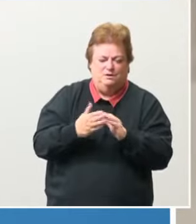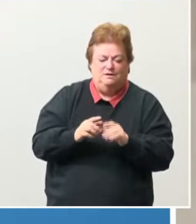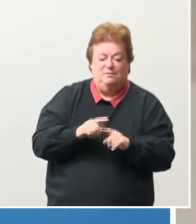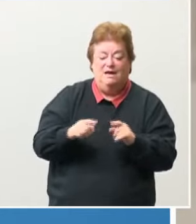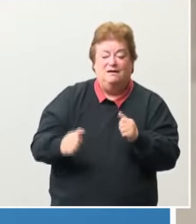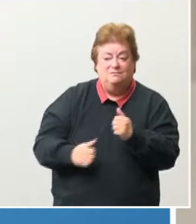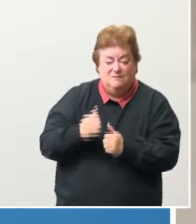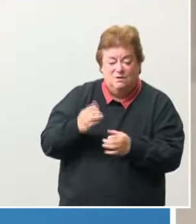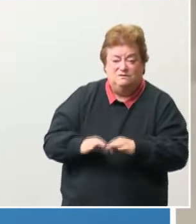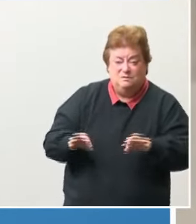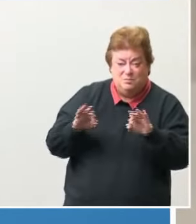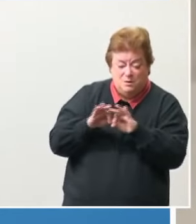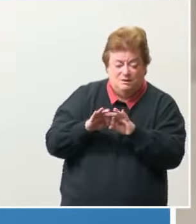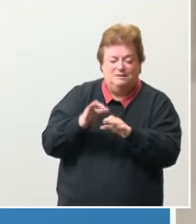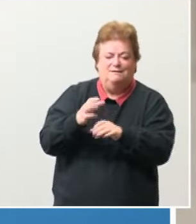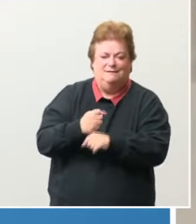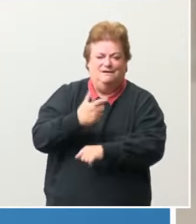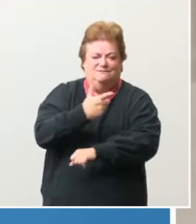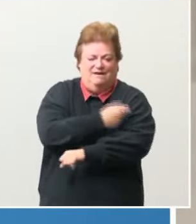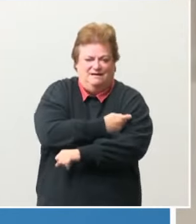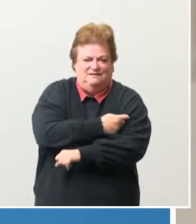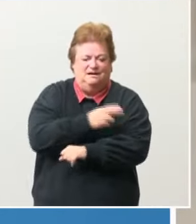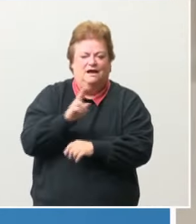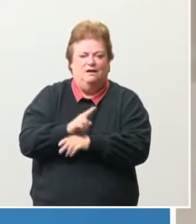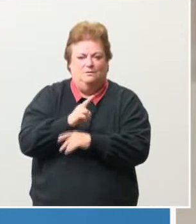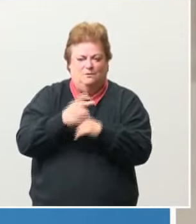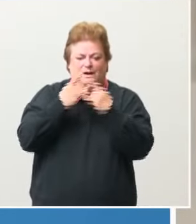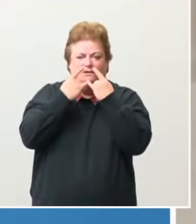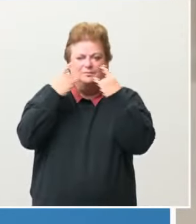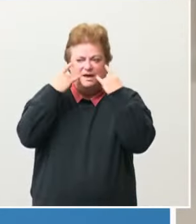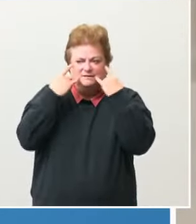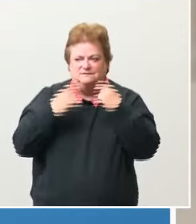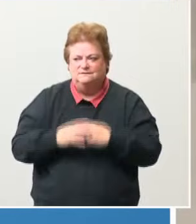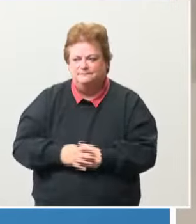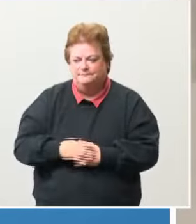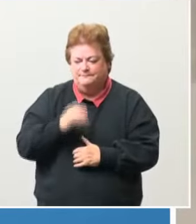most important thing is to get vaccinated and wear their mask right now.